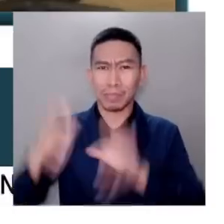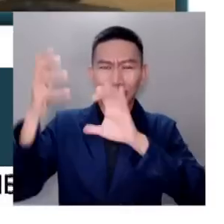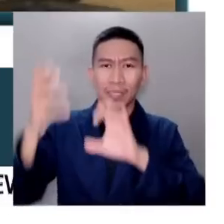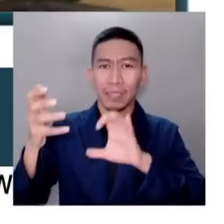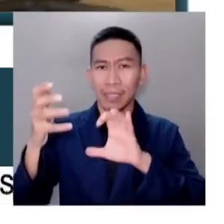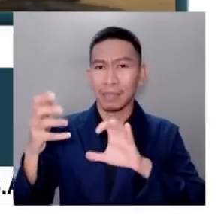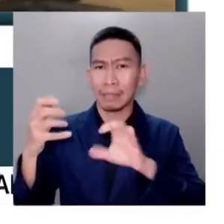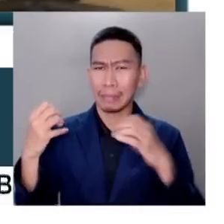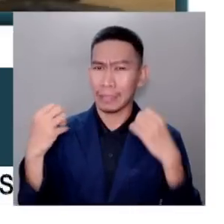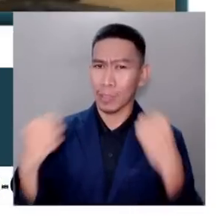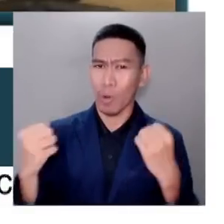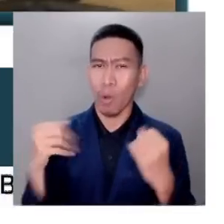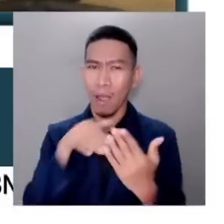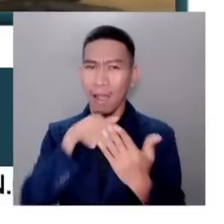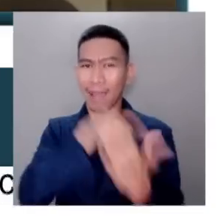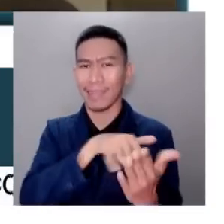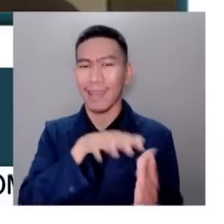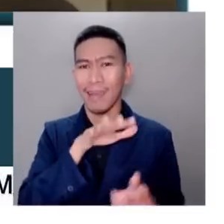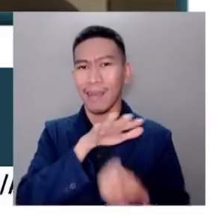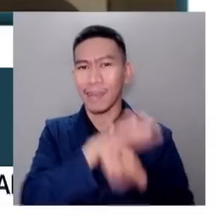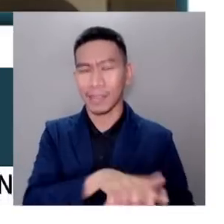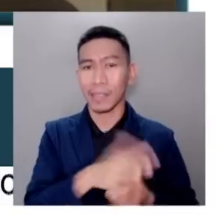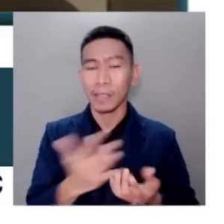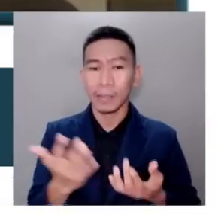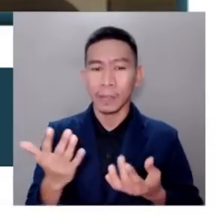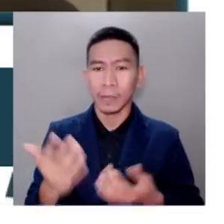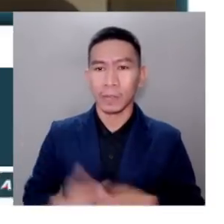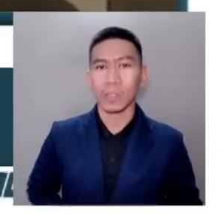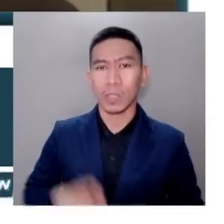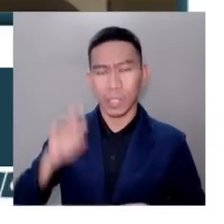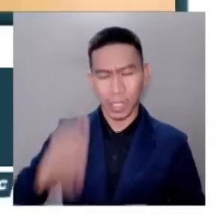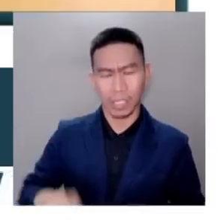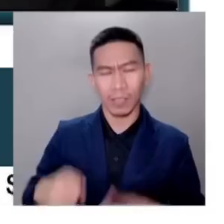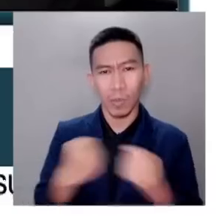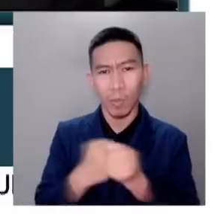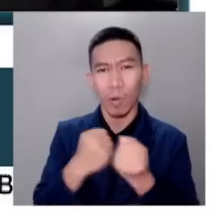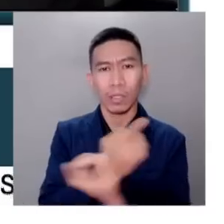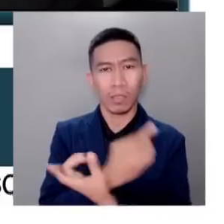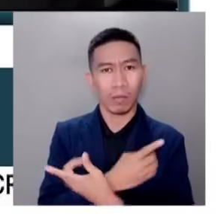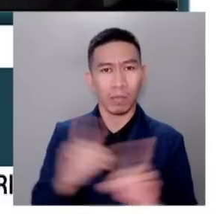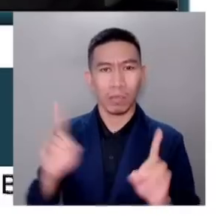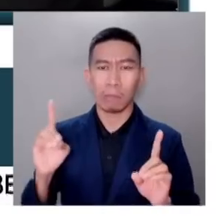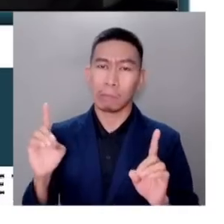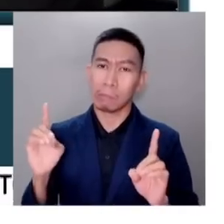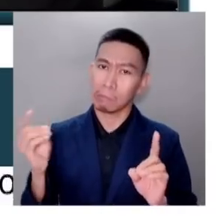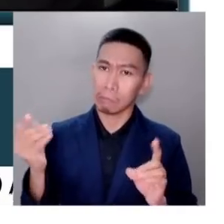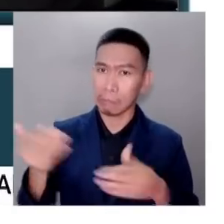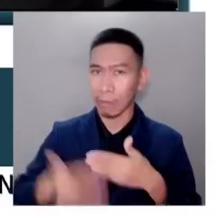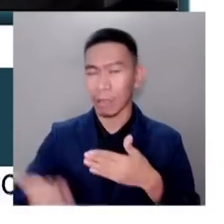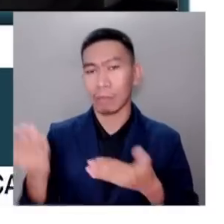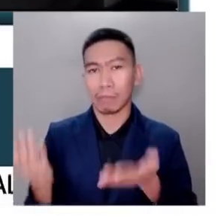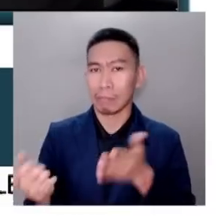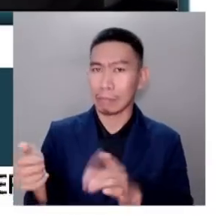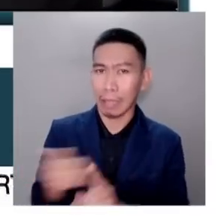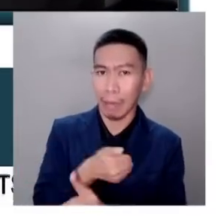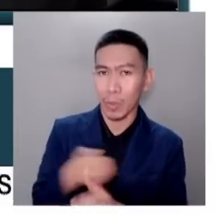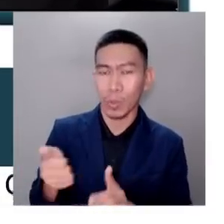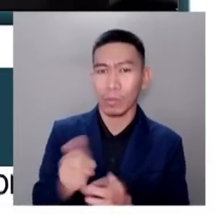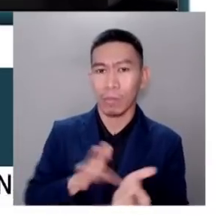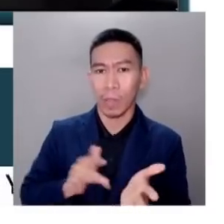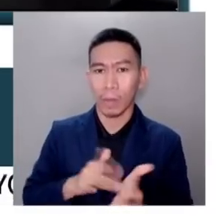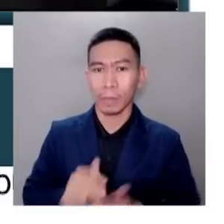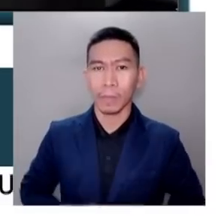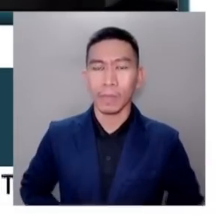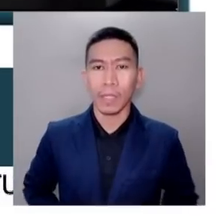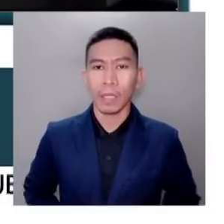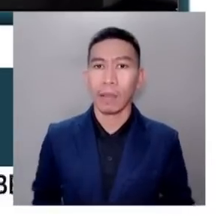democracy, otherwise we will lose it. In a way, Maria, do you think that with this SEC order that it sort of